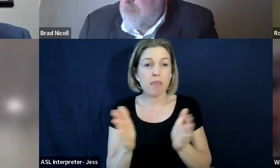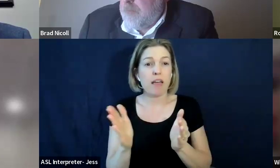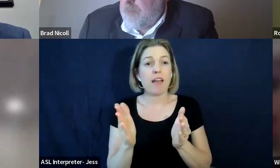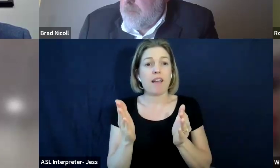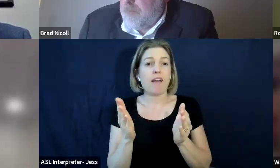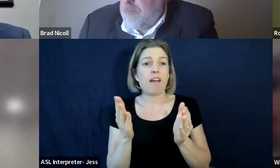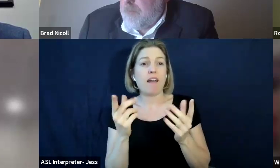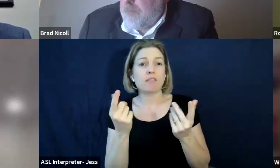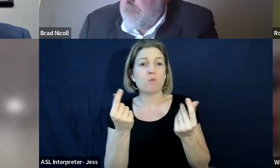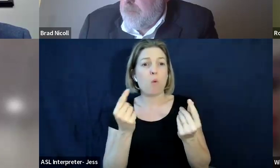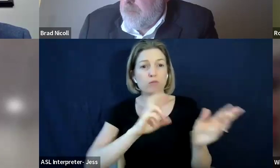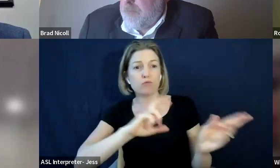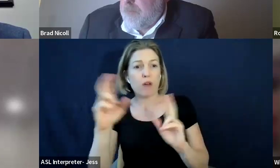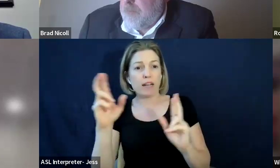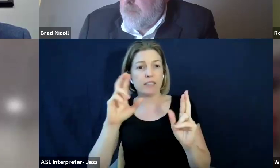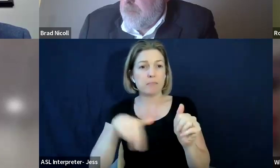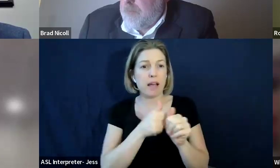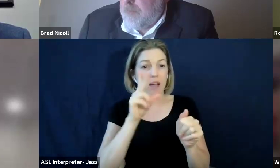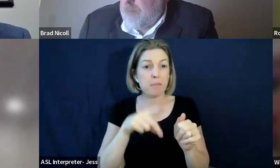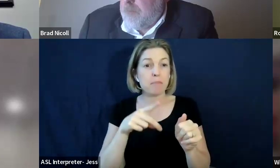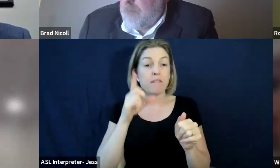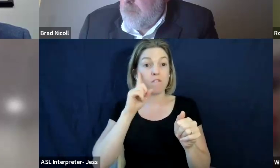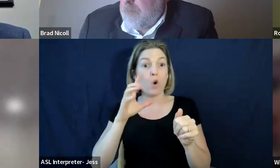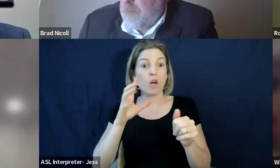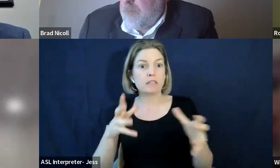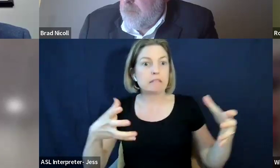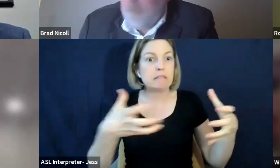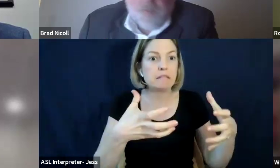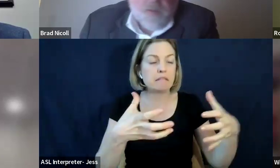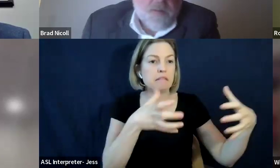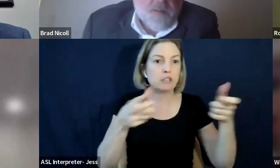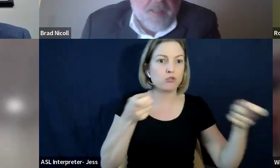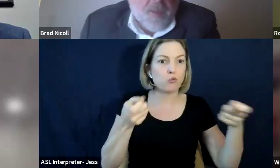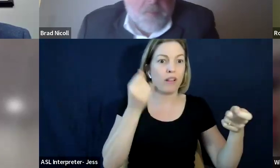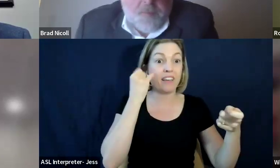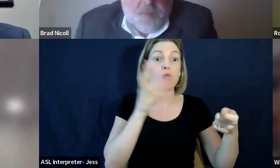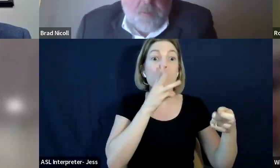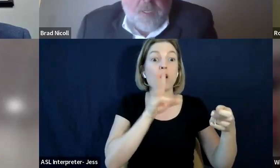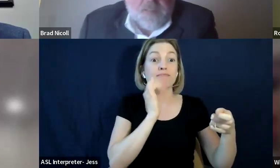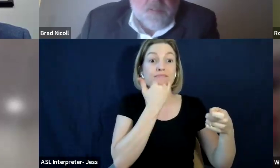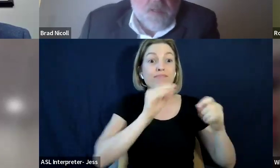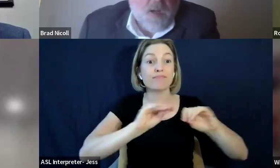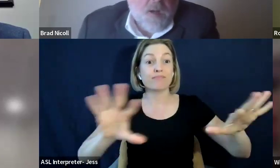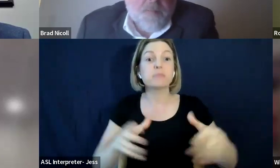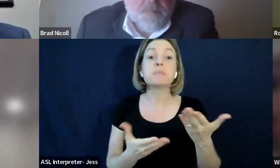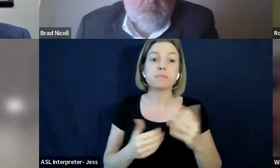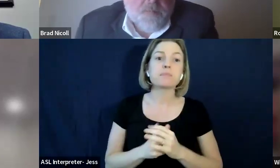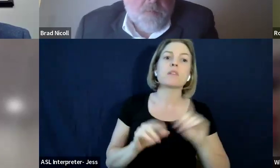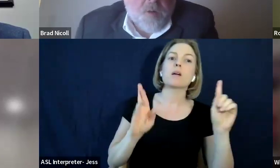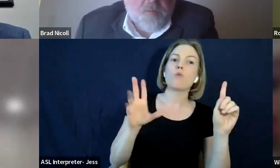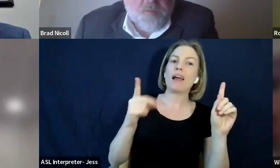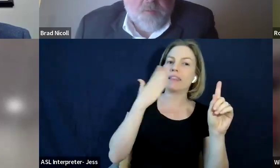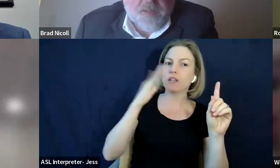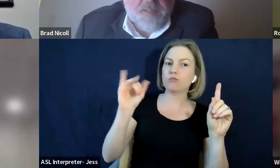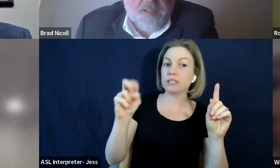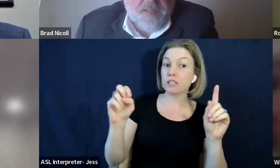the contingencies are for containing any inadvertent release in that case. Thank you, Jason.